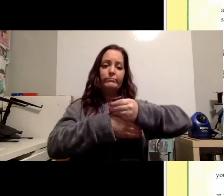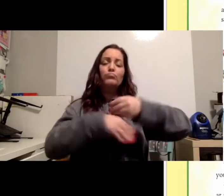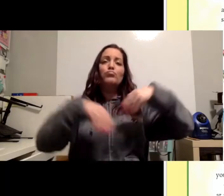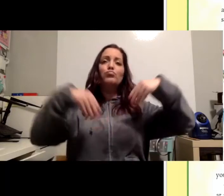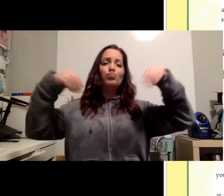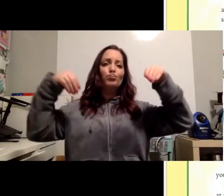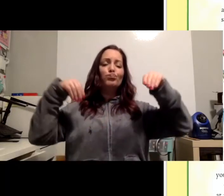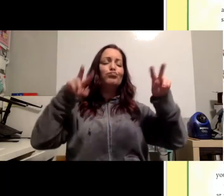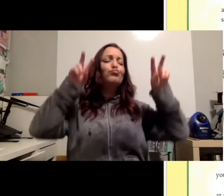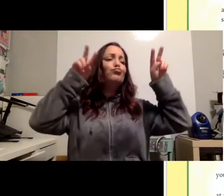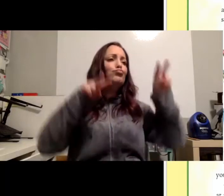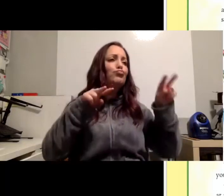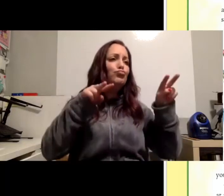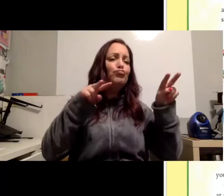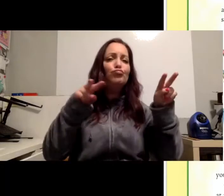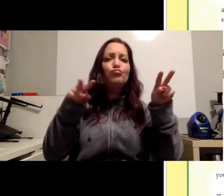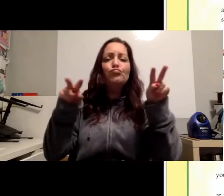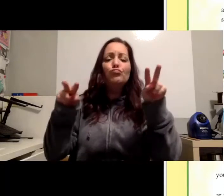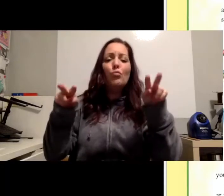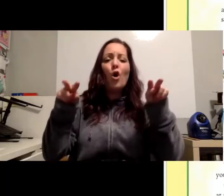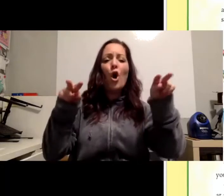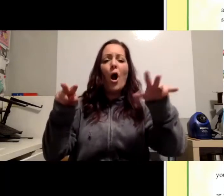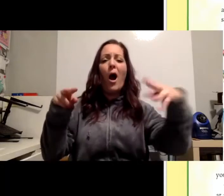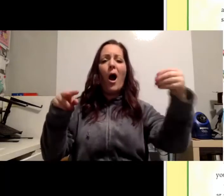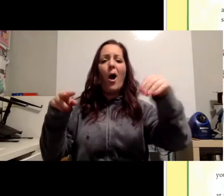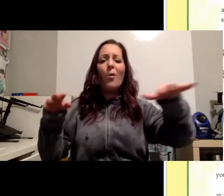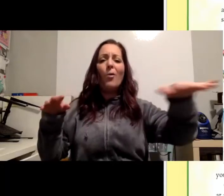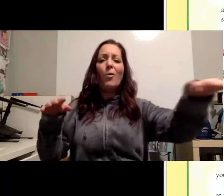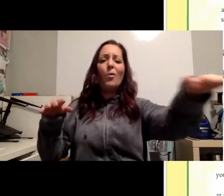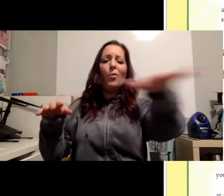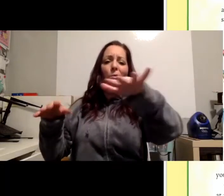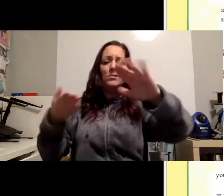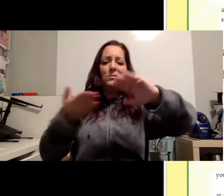shop and he watched people.